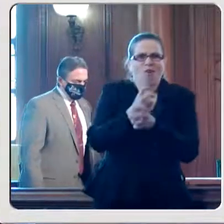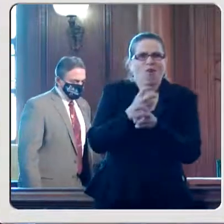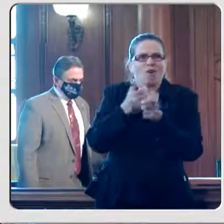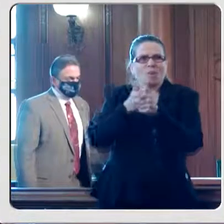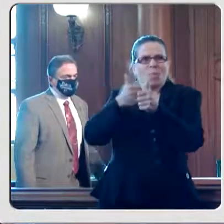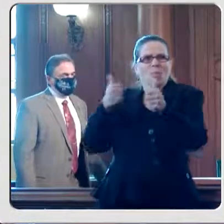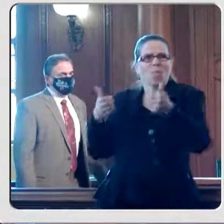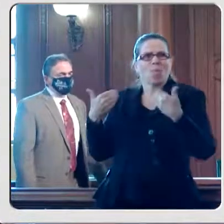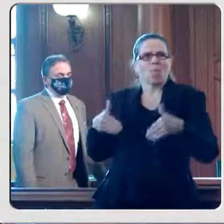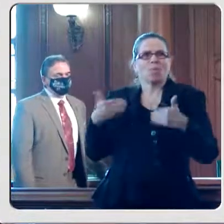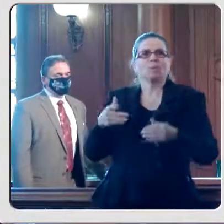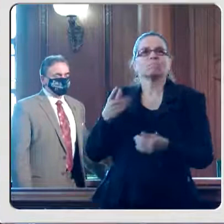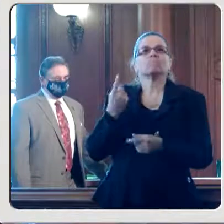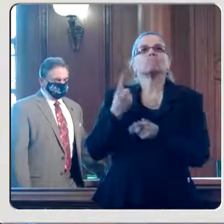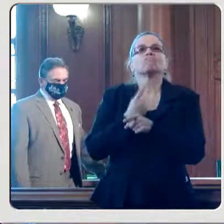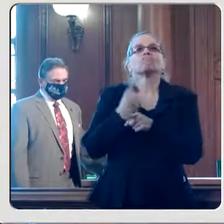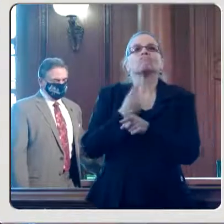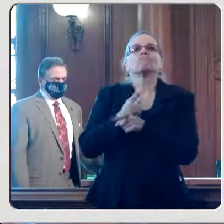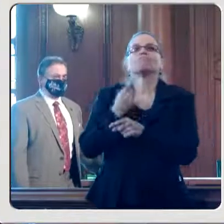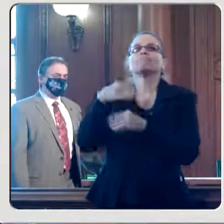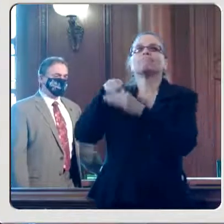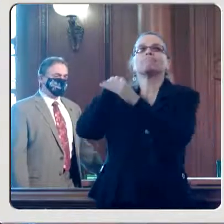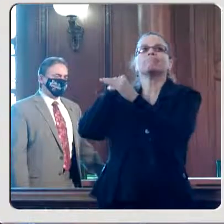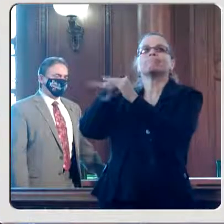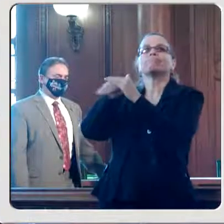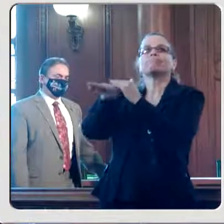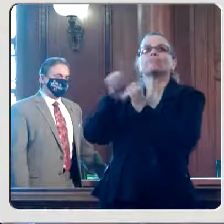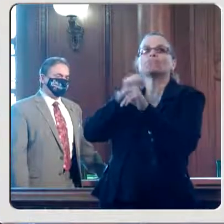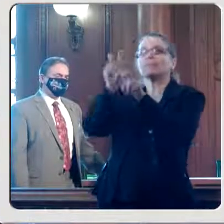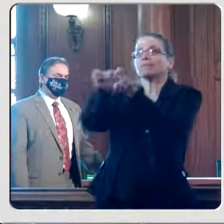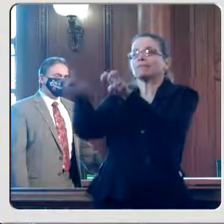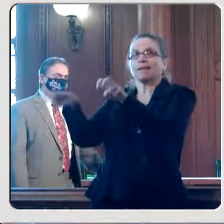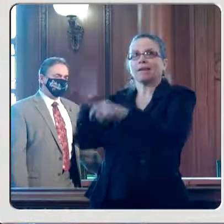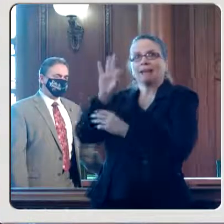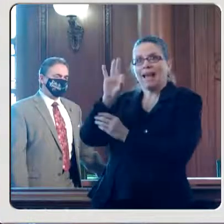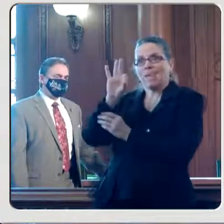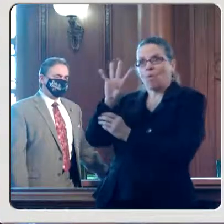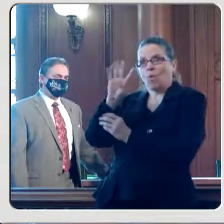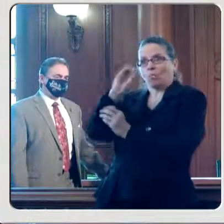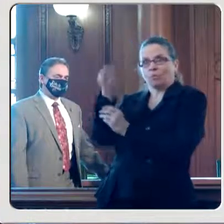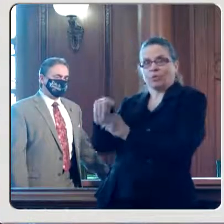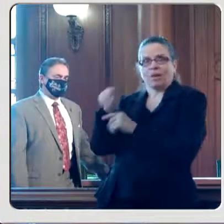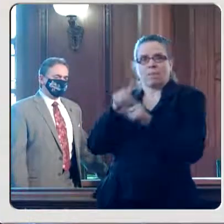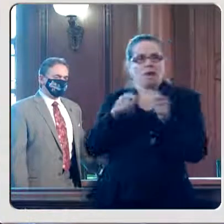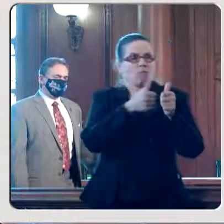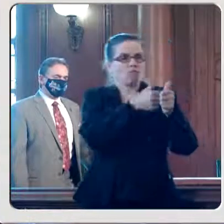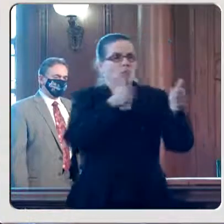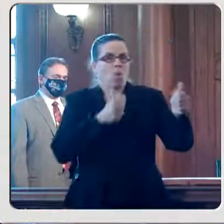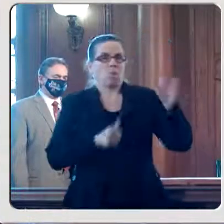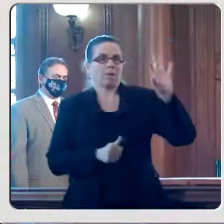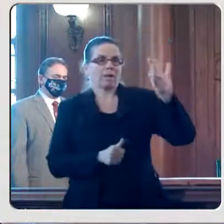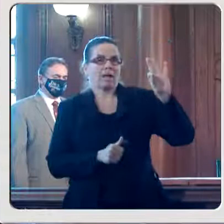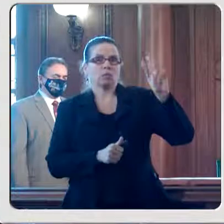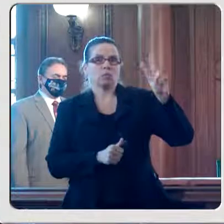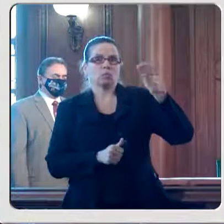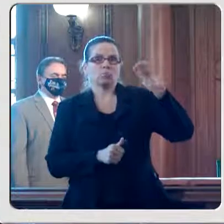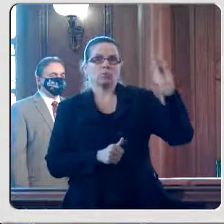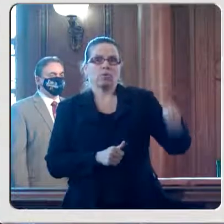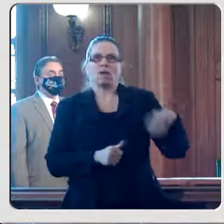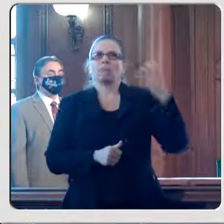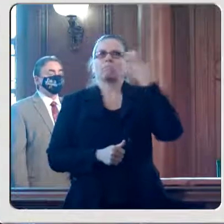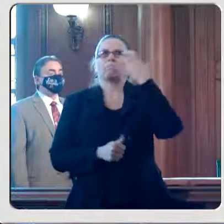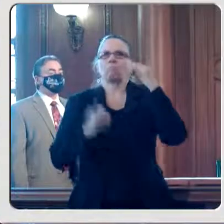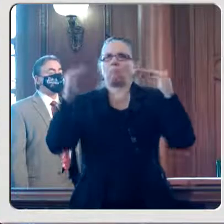off our normal attendance. And it speaks to the teachers, counselors, principals at the schools, how they've reached out to